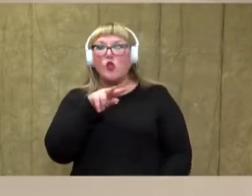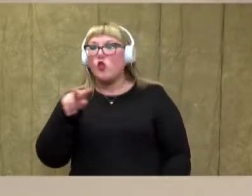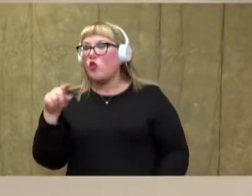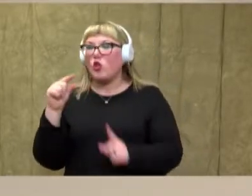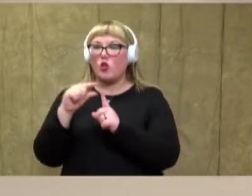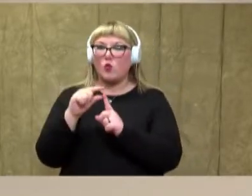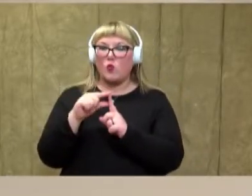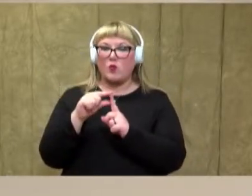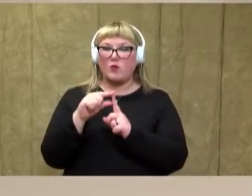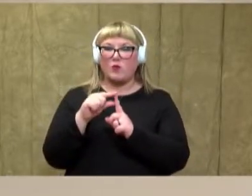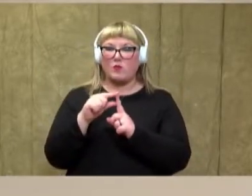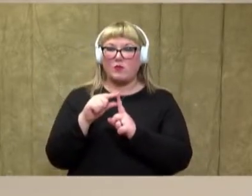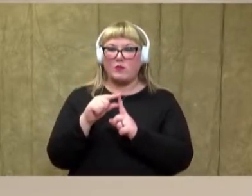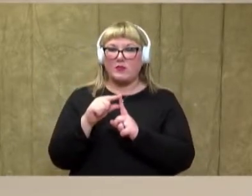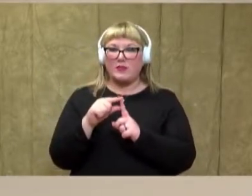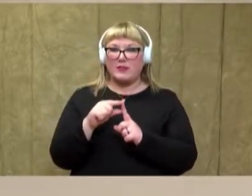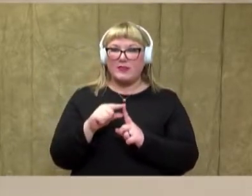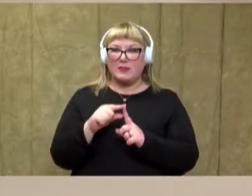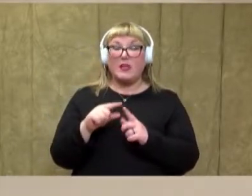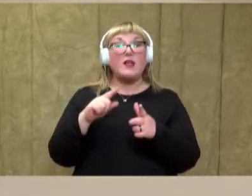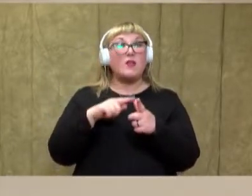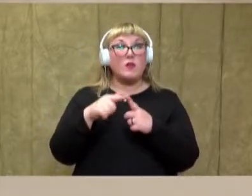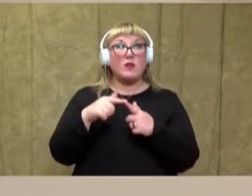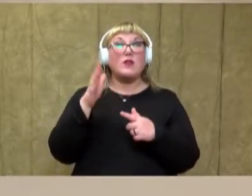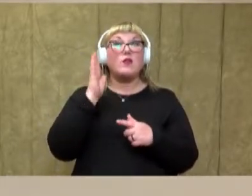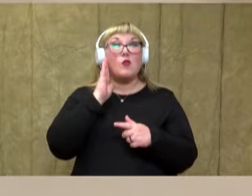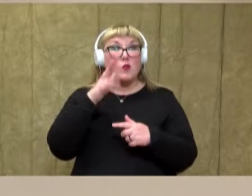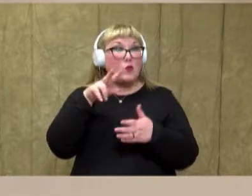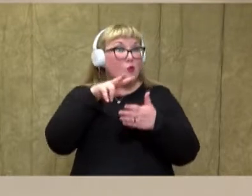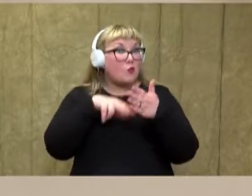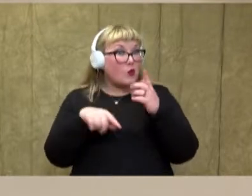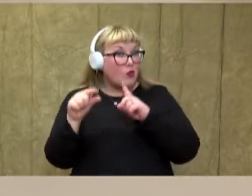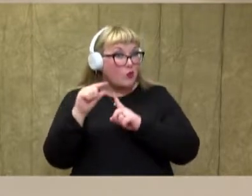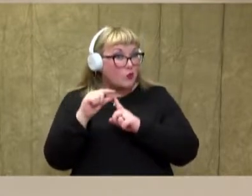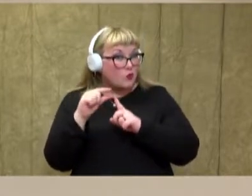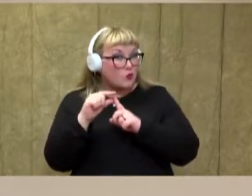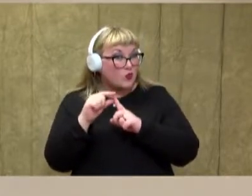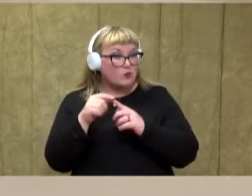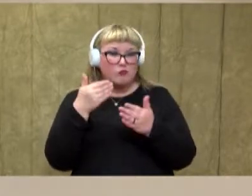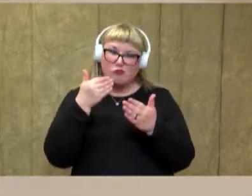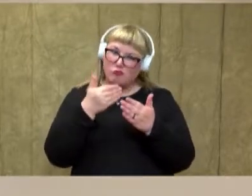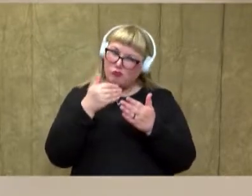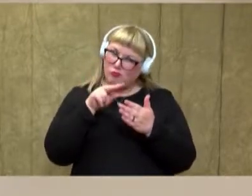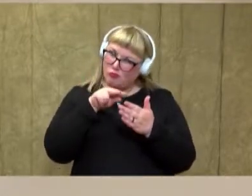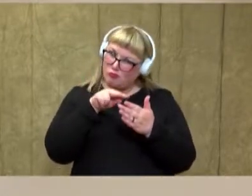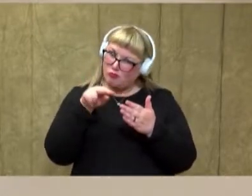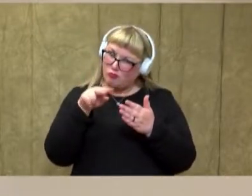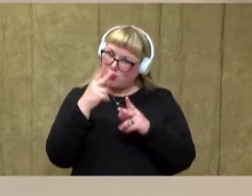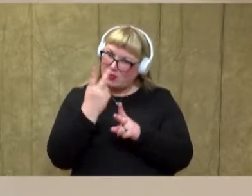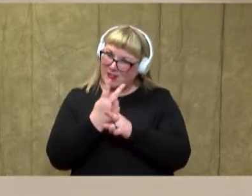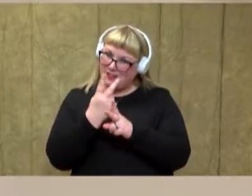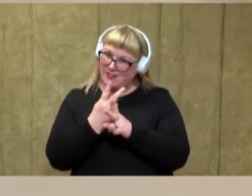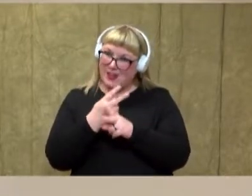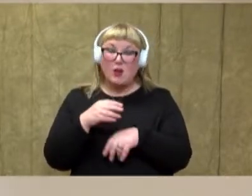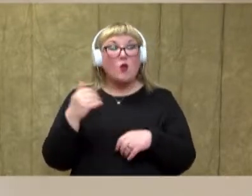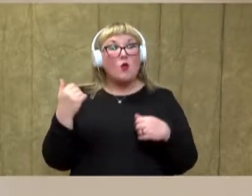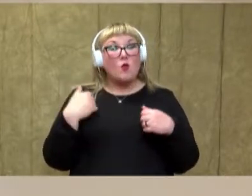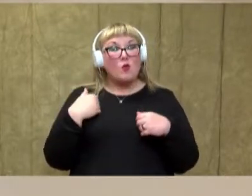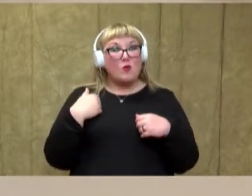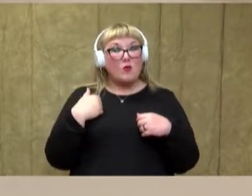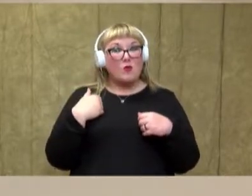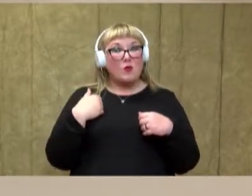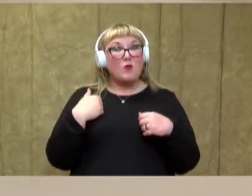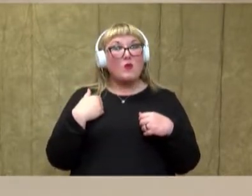word all the way through. Then we're going to read the word. Pay very close attention here because we have a familiar set